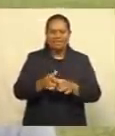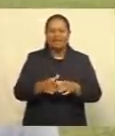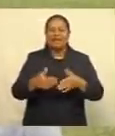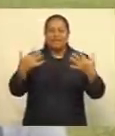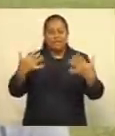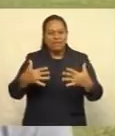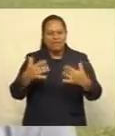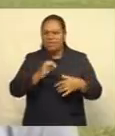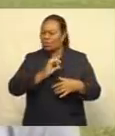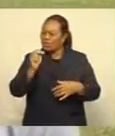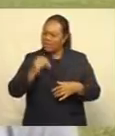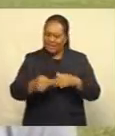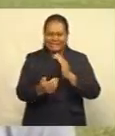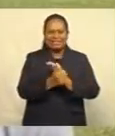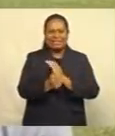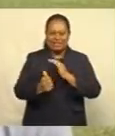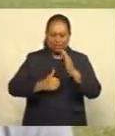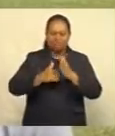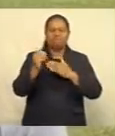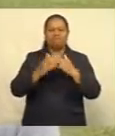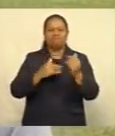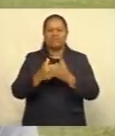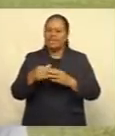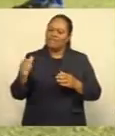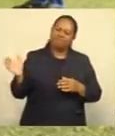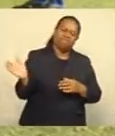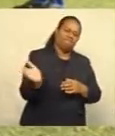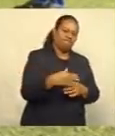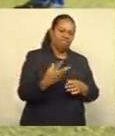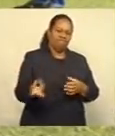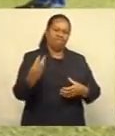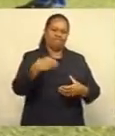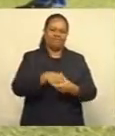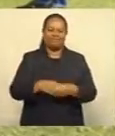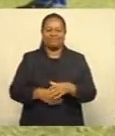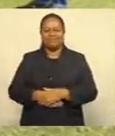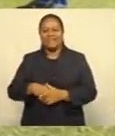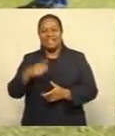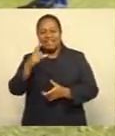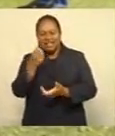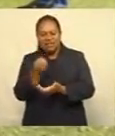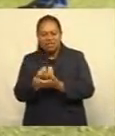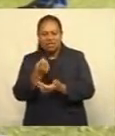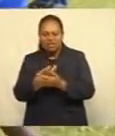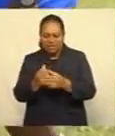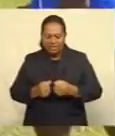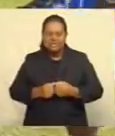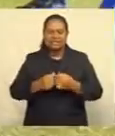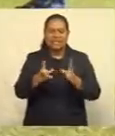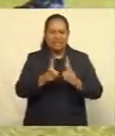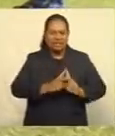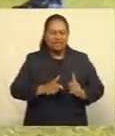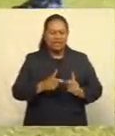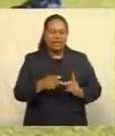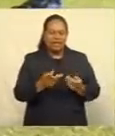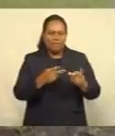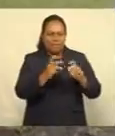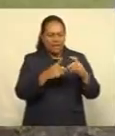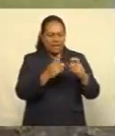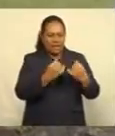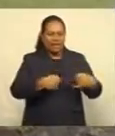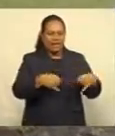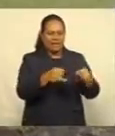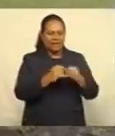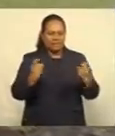specific skills or build. It takes everyone. The Thakonrove will kick off their Vanua Championship campaign against the Nuku'alofa